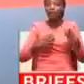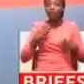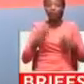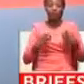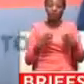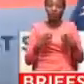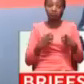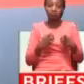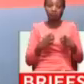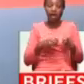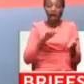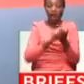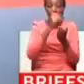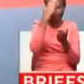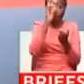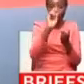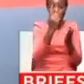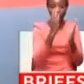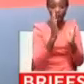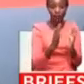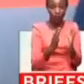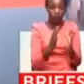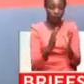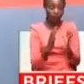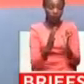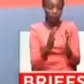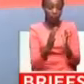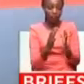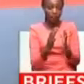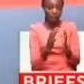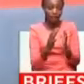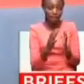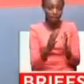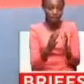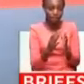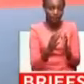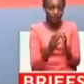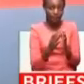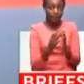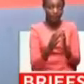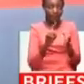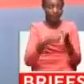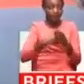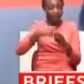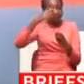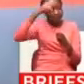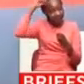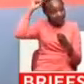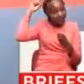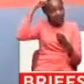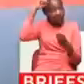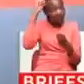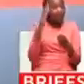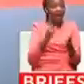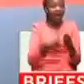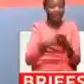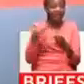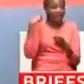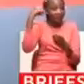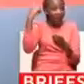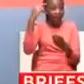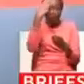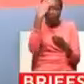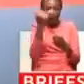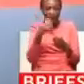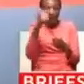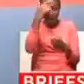Spears would be a complete superstar, but, you know, ripping her hair out and shaving her head on camera and going crazy. Why? Because you